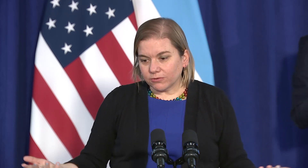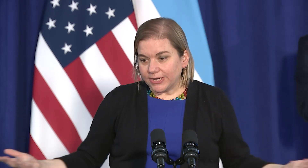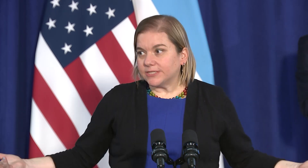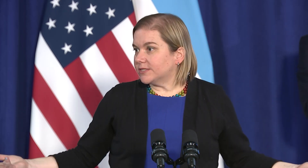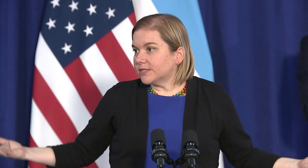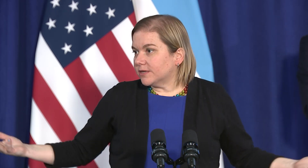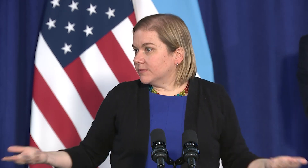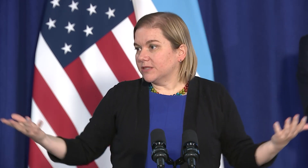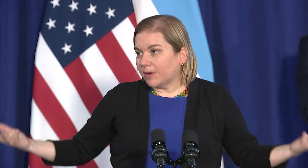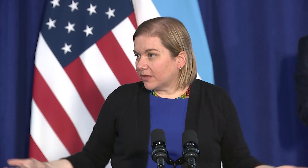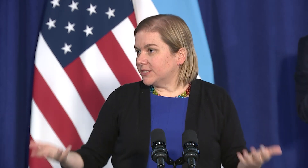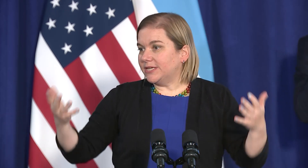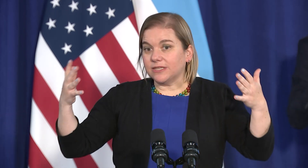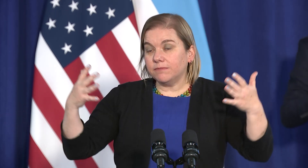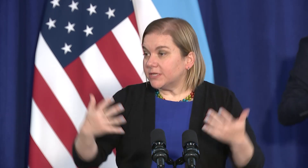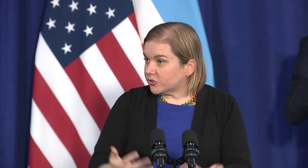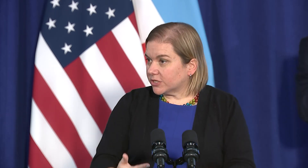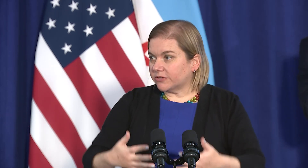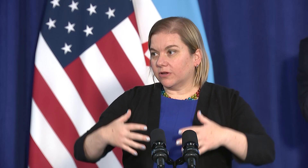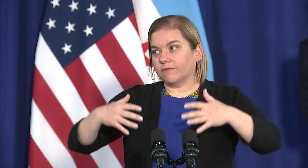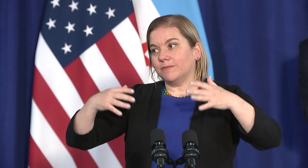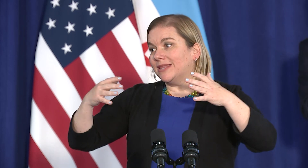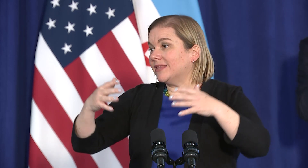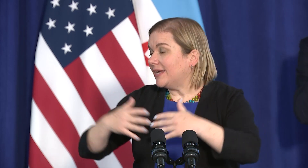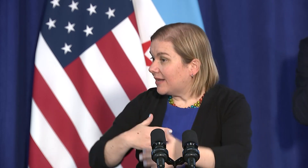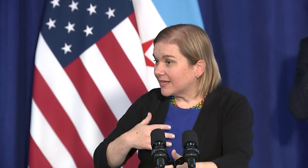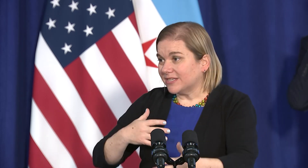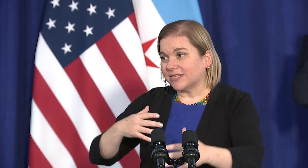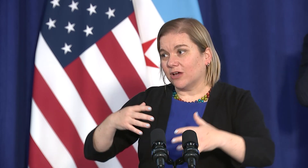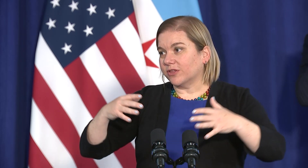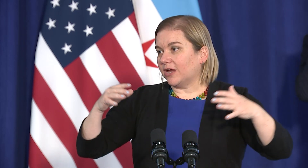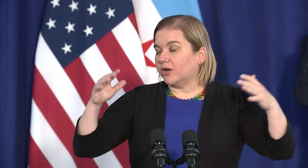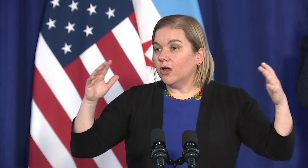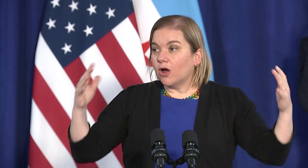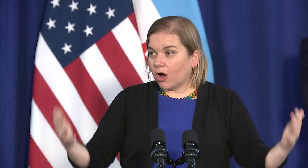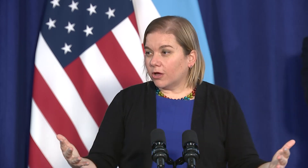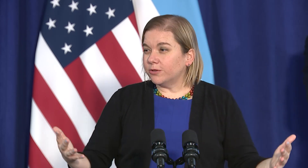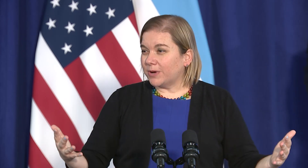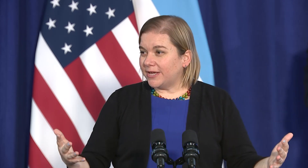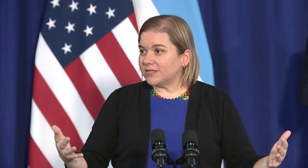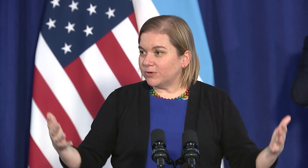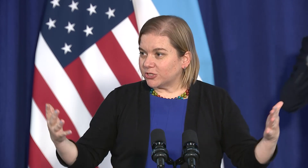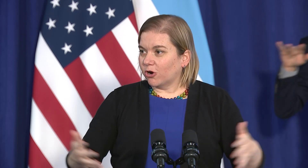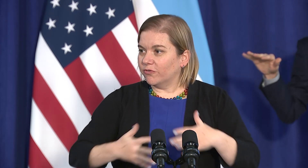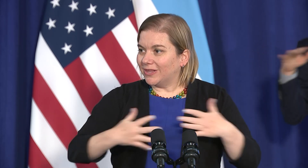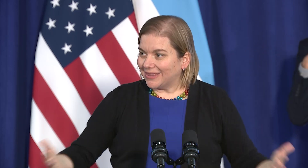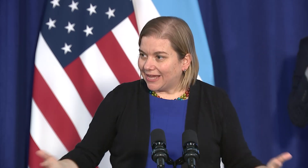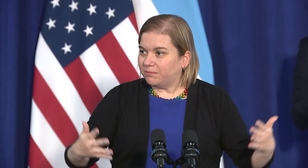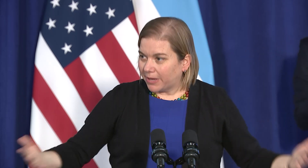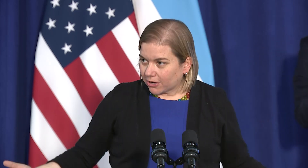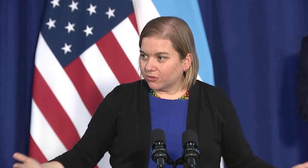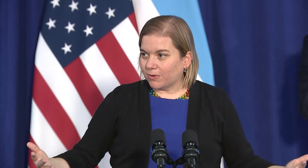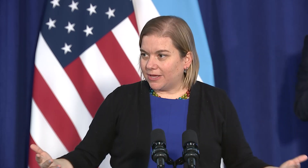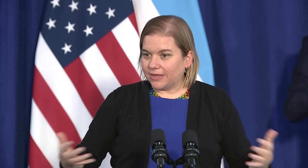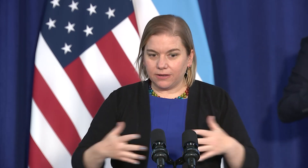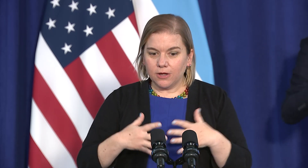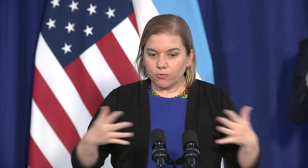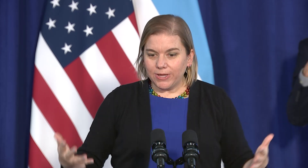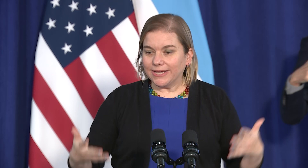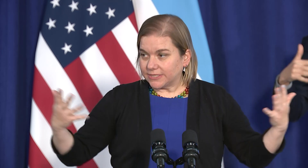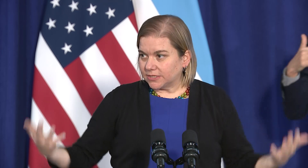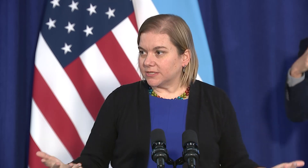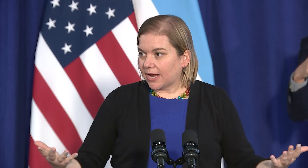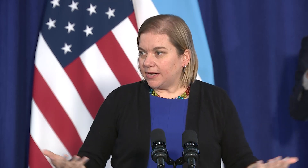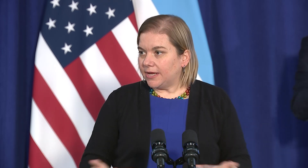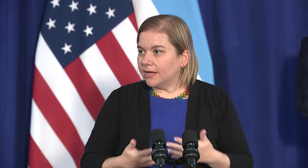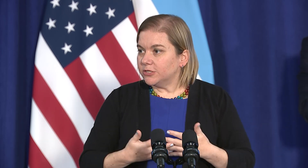systemic racist systems and the policies and the mistrust of the government and the inaccess to healthcare and all the ways in which COVID laid bare the way that